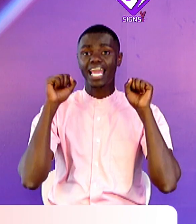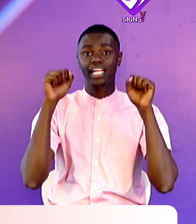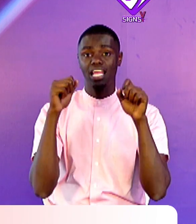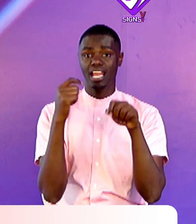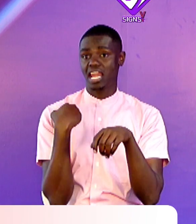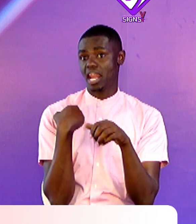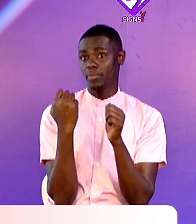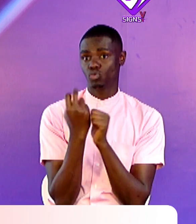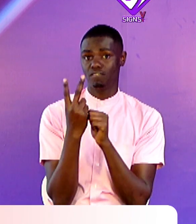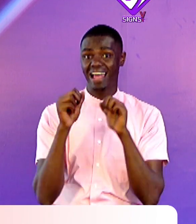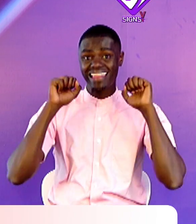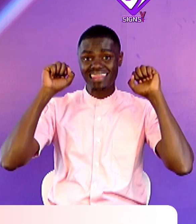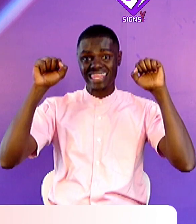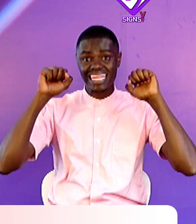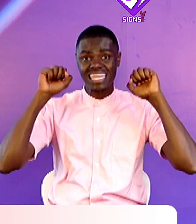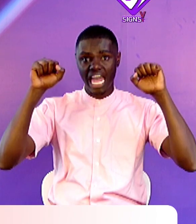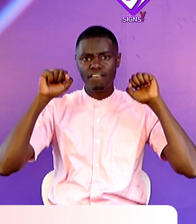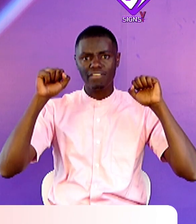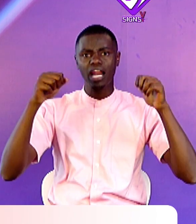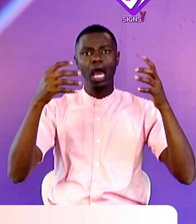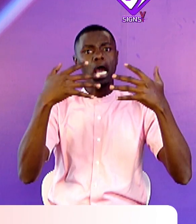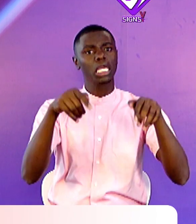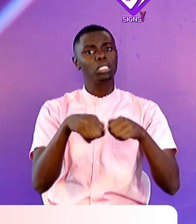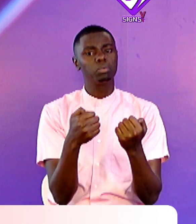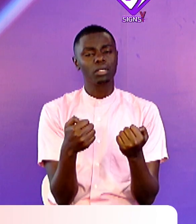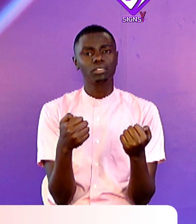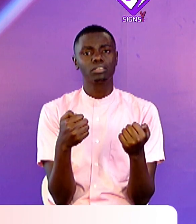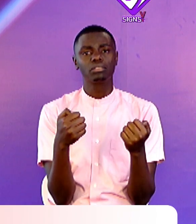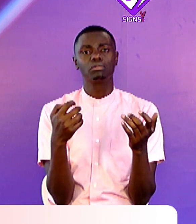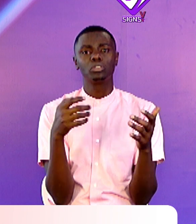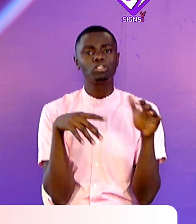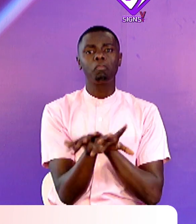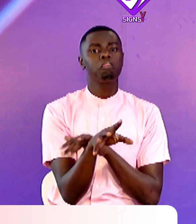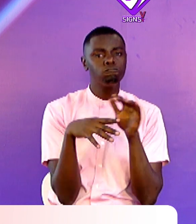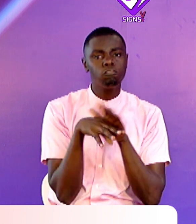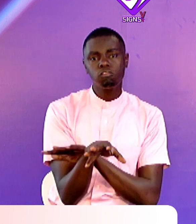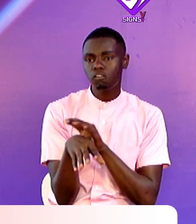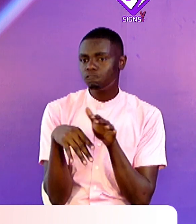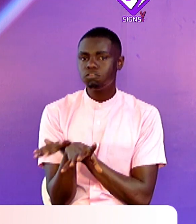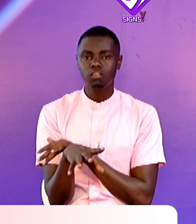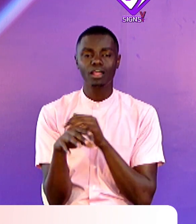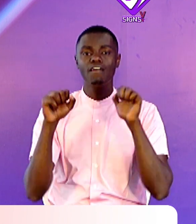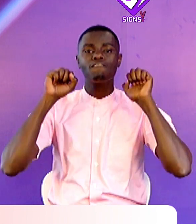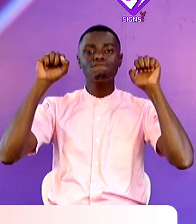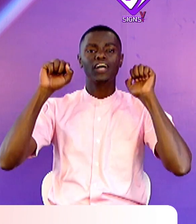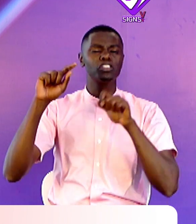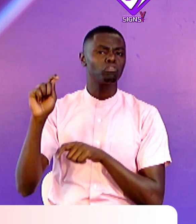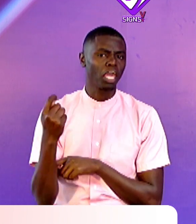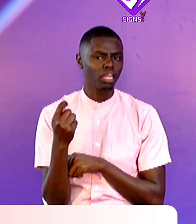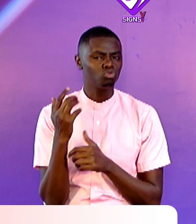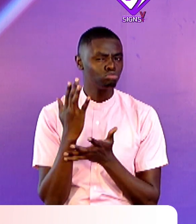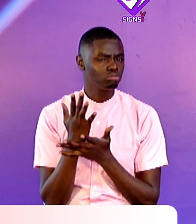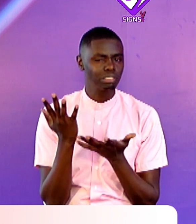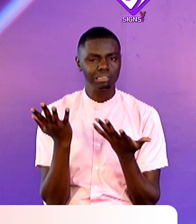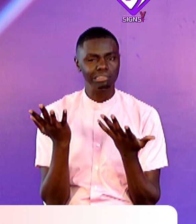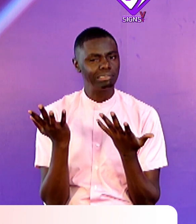mean, do we just go crazy? There's something that must be said. The fans of Kenya have done a very good job. I